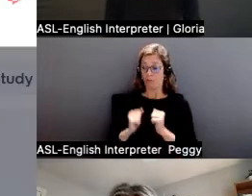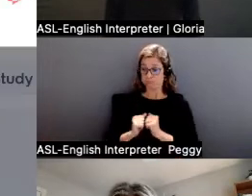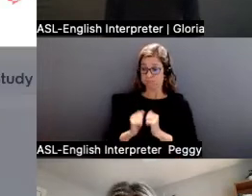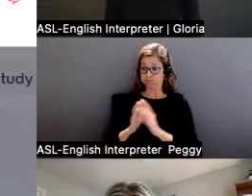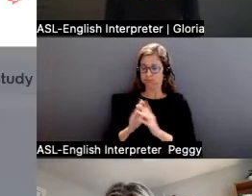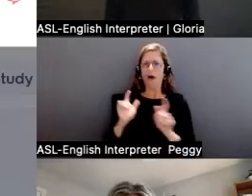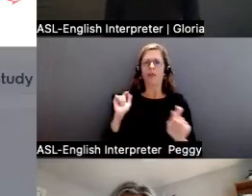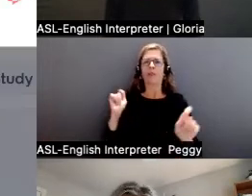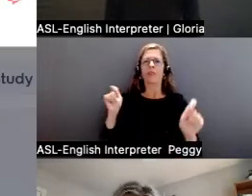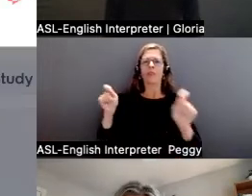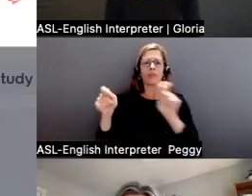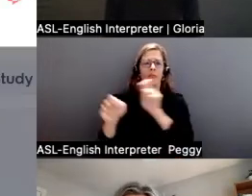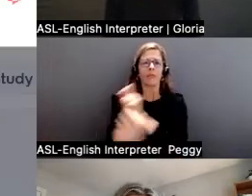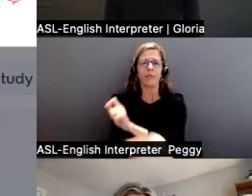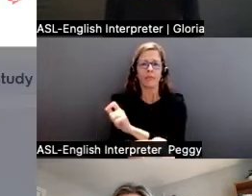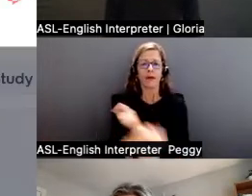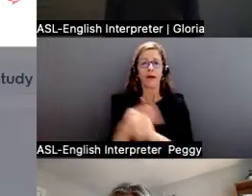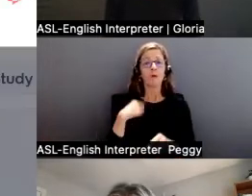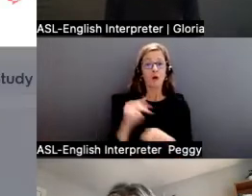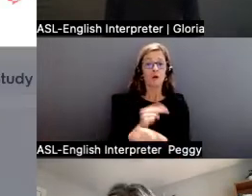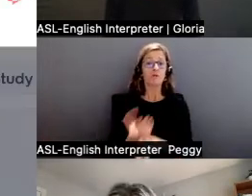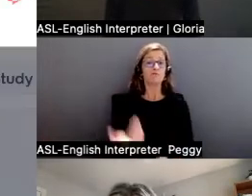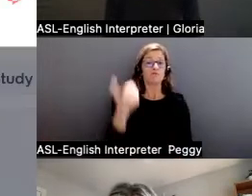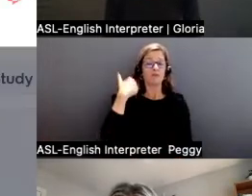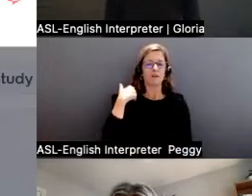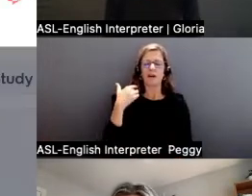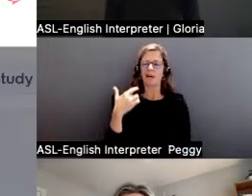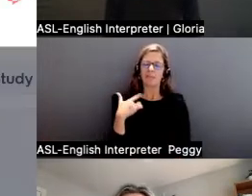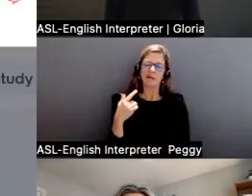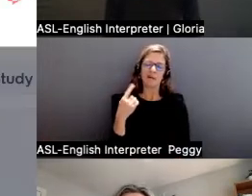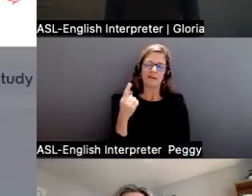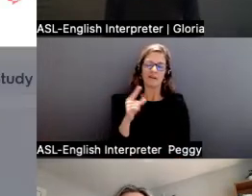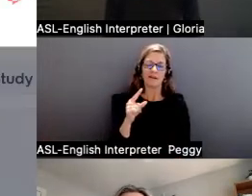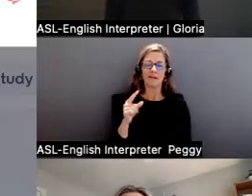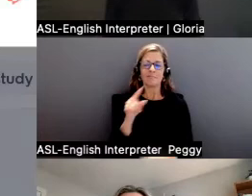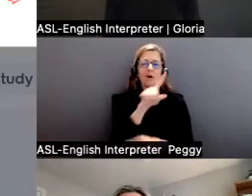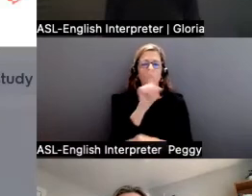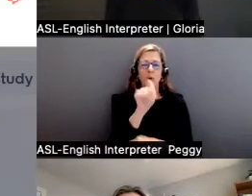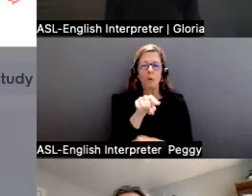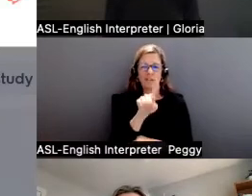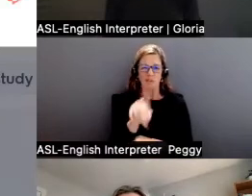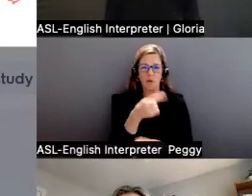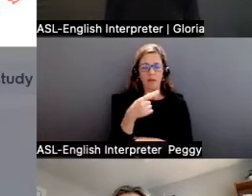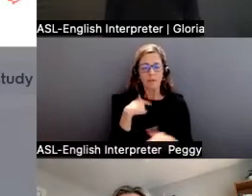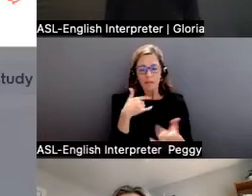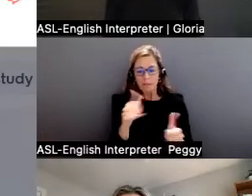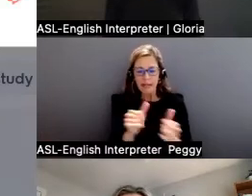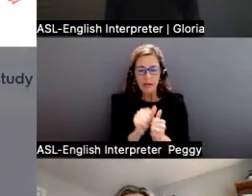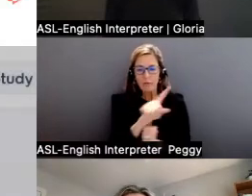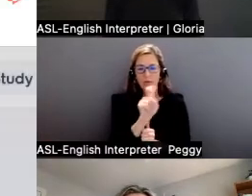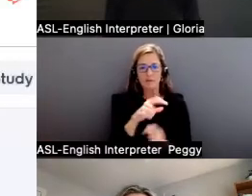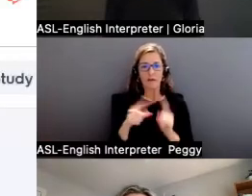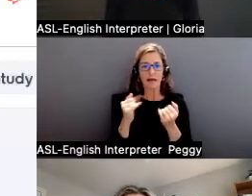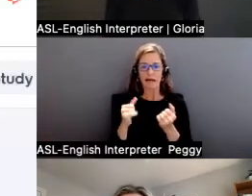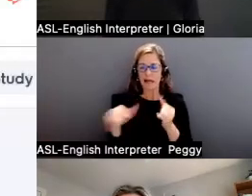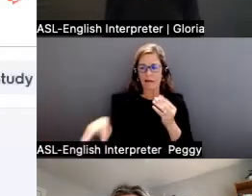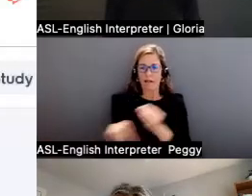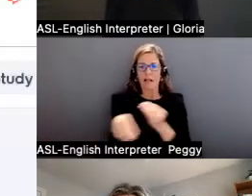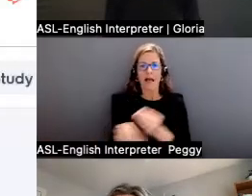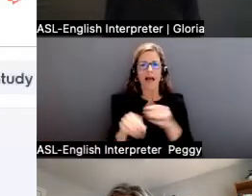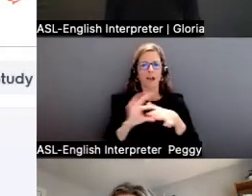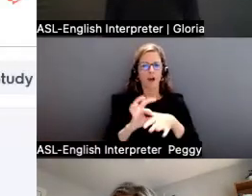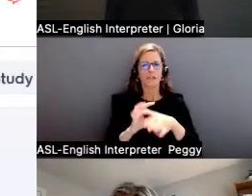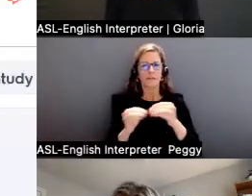started using it a while ago, it was usually just questions that you played with, but there's more and more content coming in, like Stephanie mentioned with